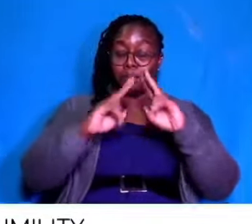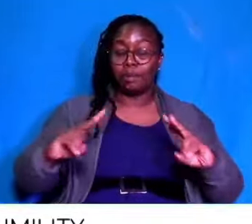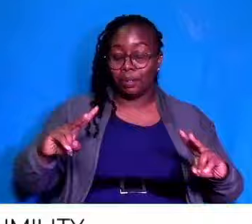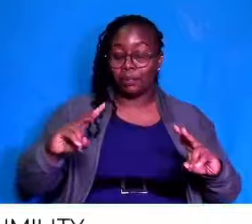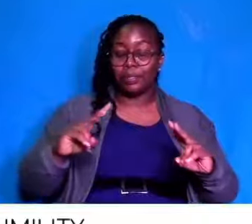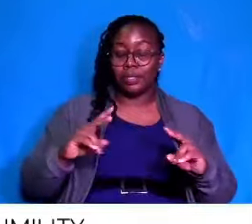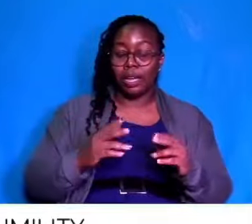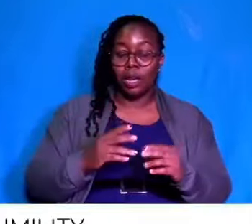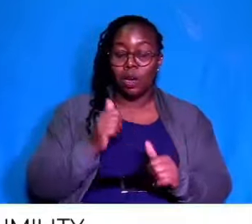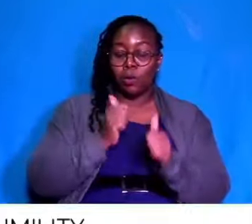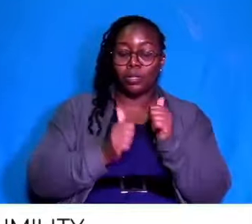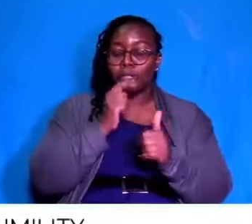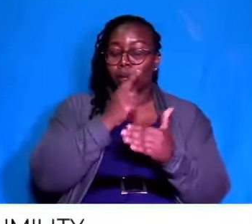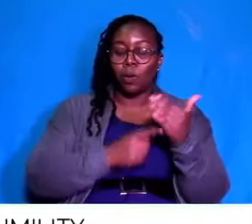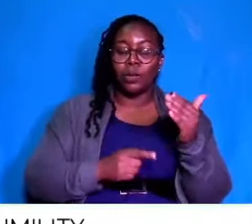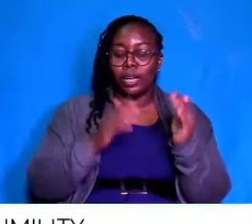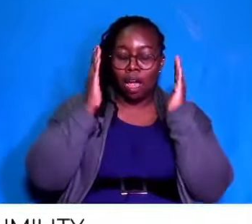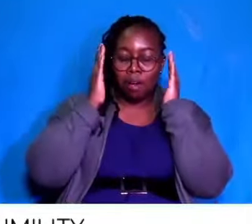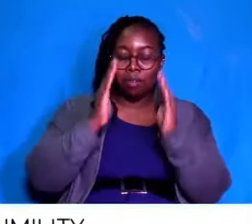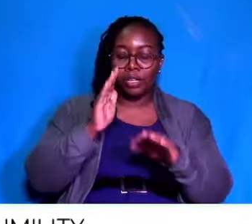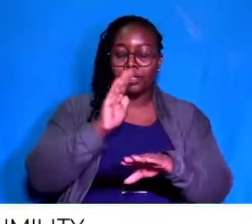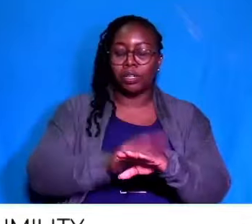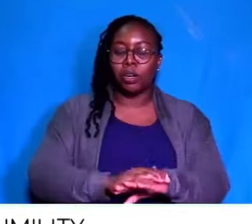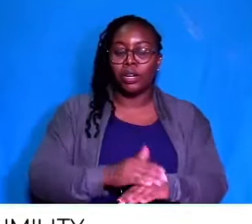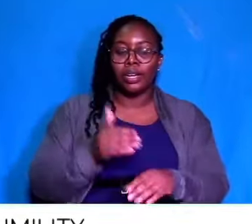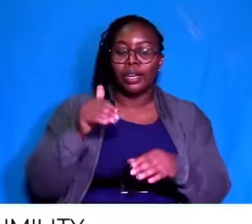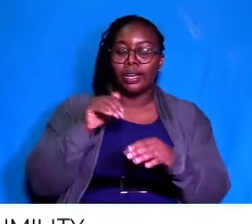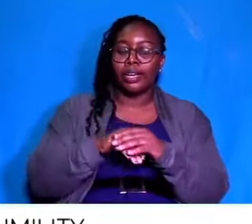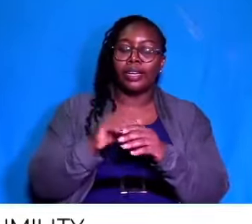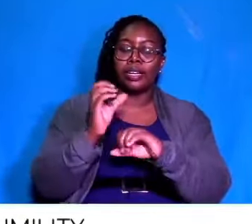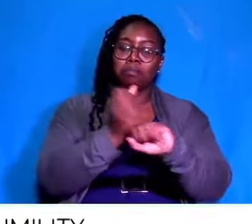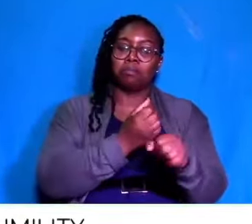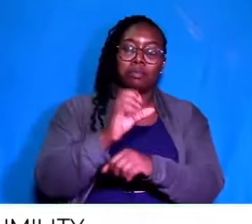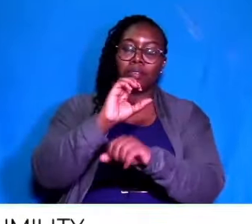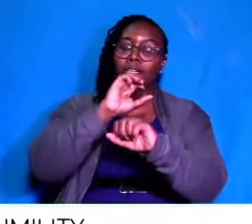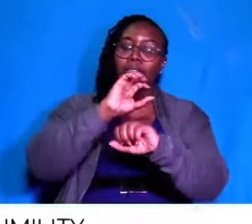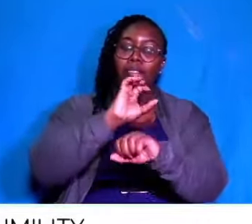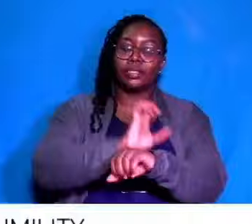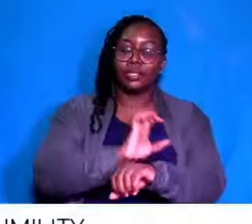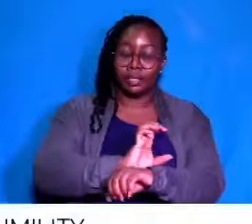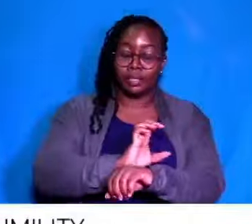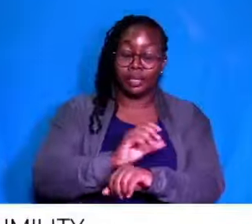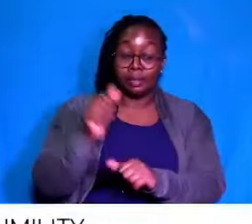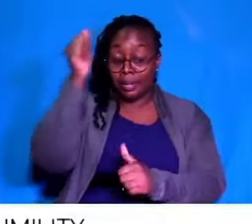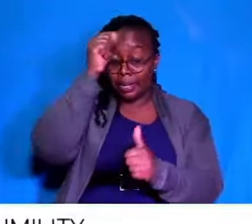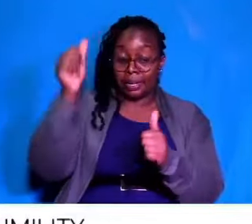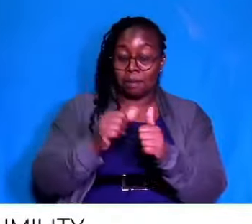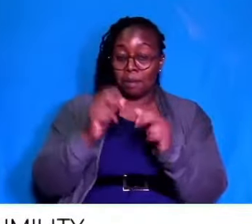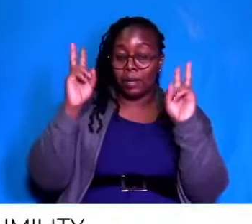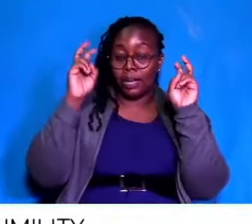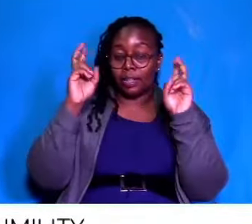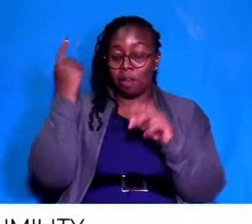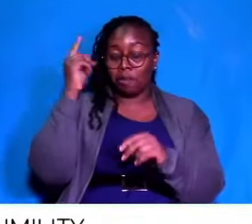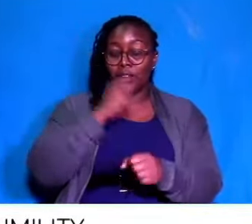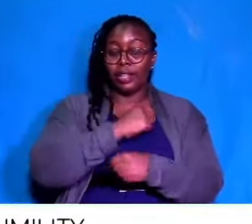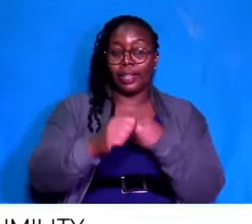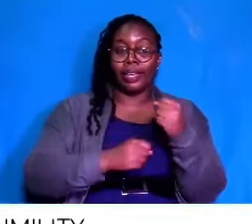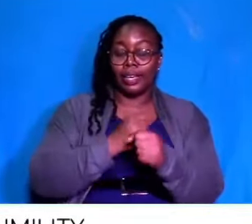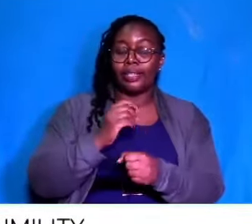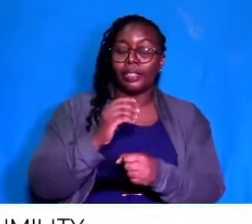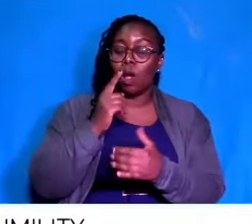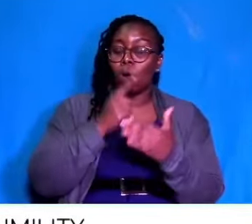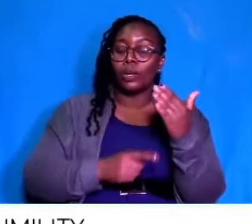at here at the cathedral, remembering our theme for the year is, be ye transformed. And as we